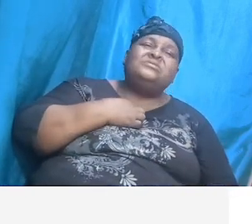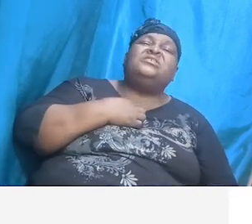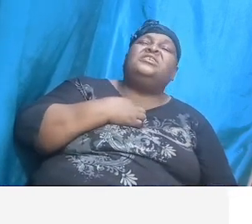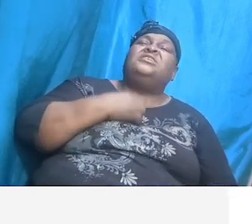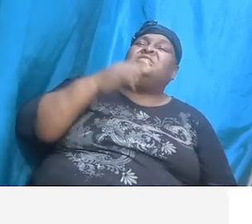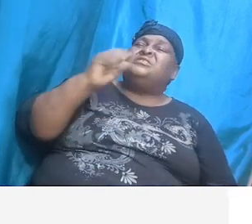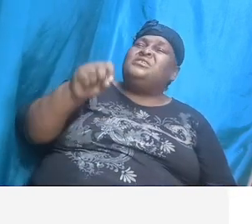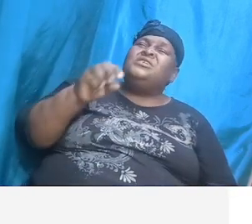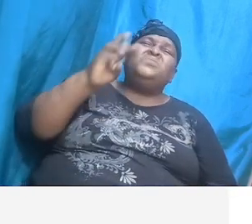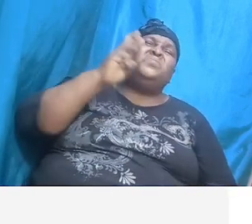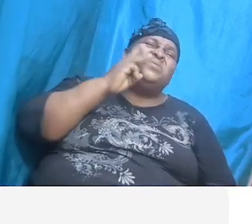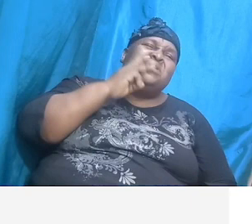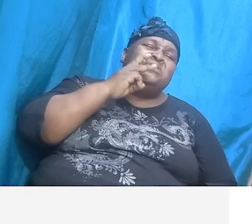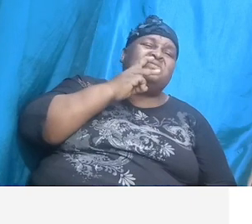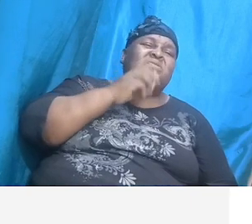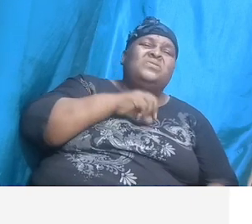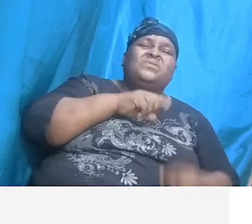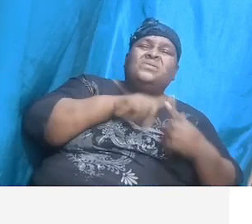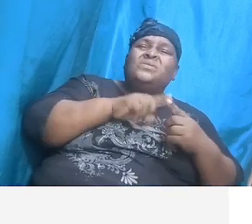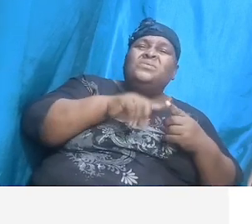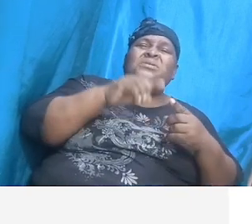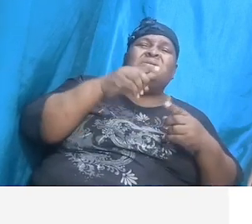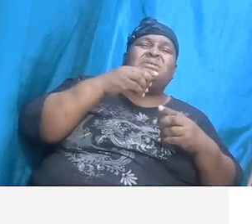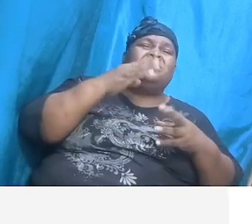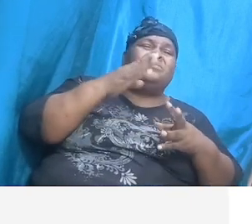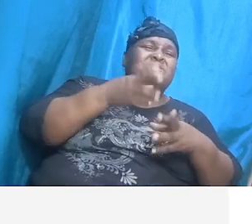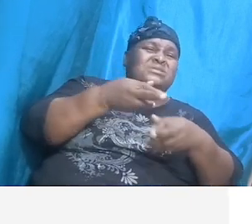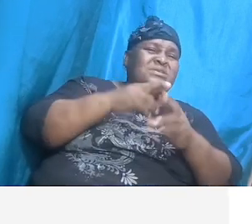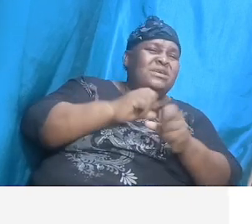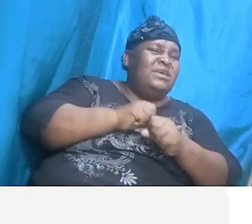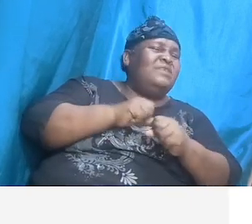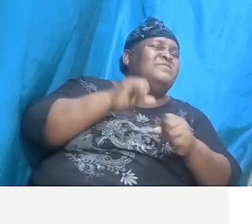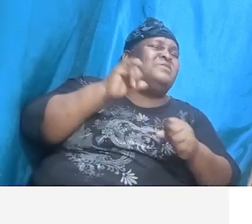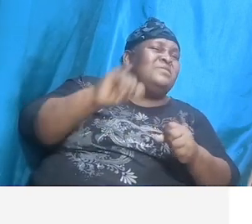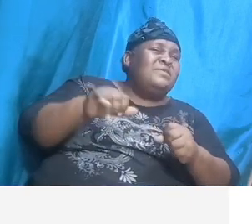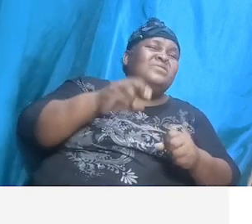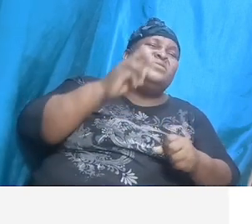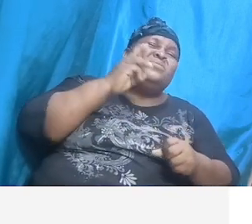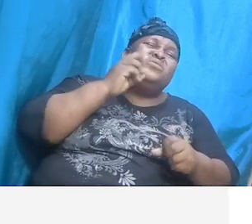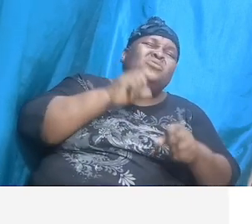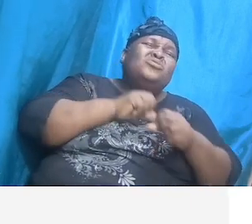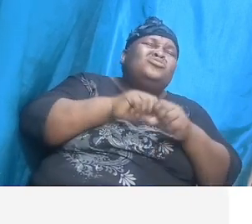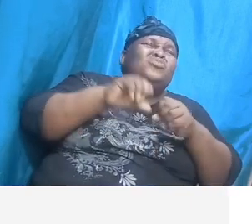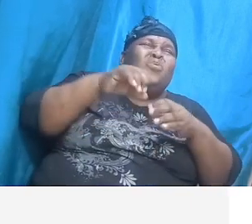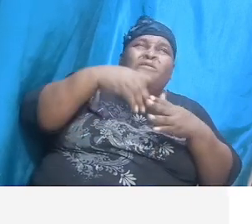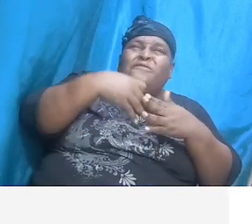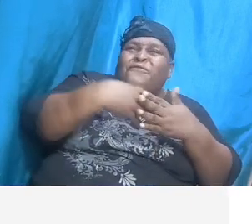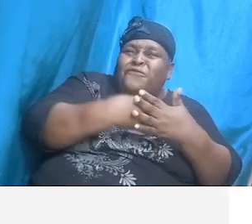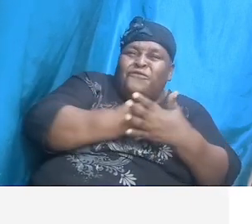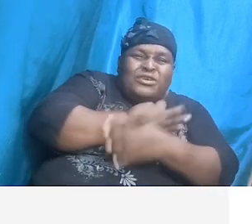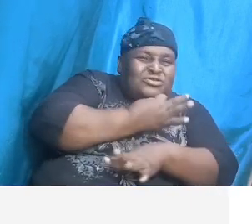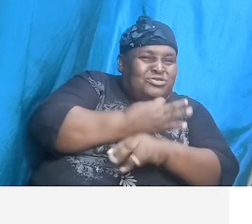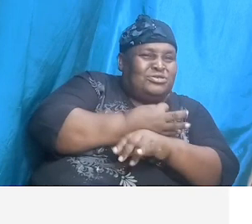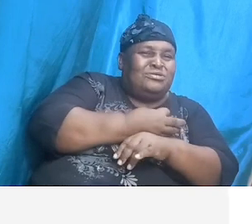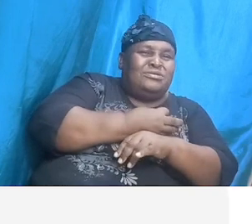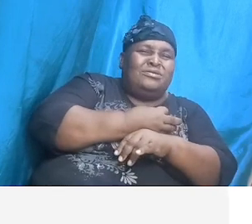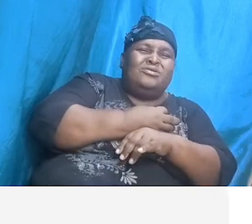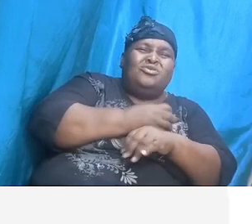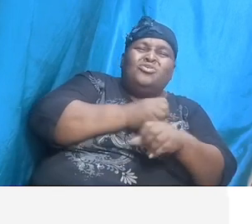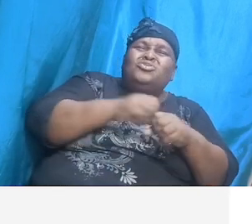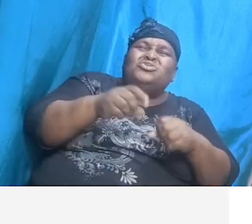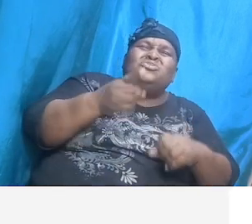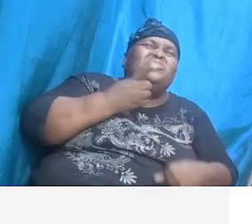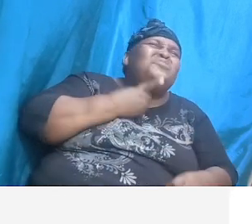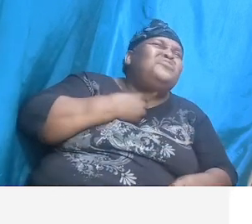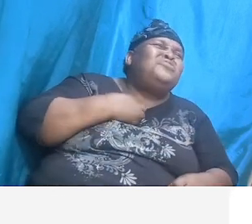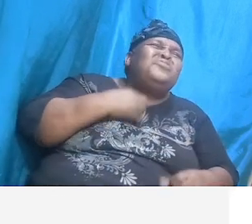something to drink. Amen. And when you get that water, it is so refreshing. It's so thirst quenching. Amen. In a